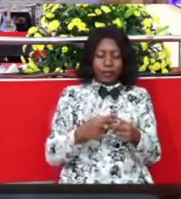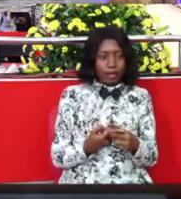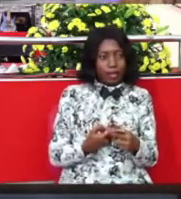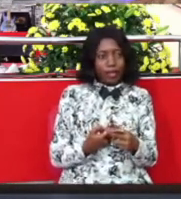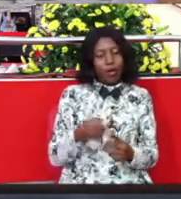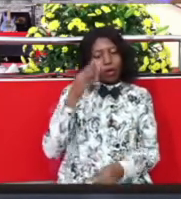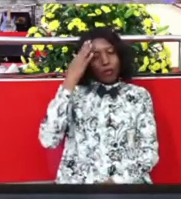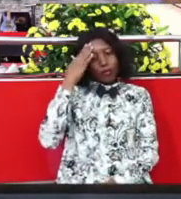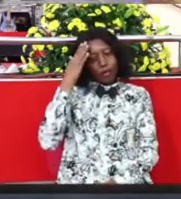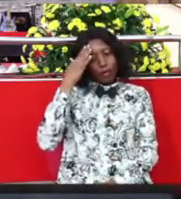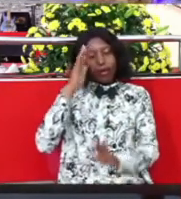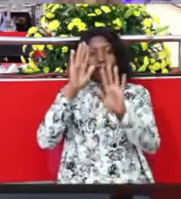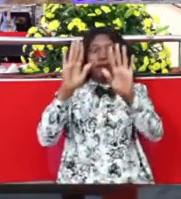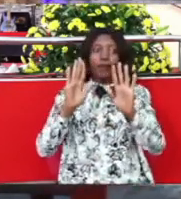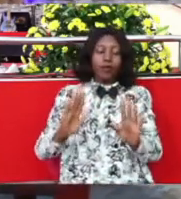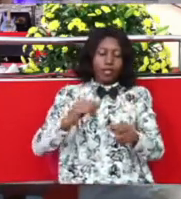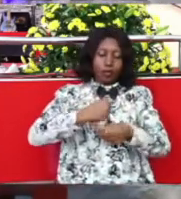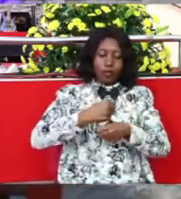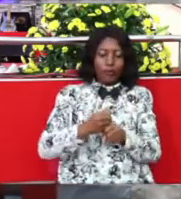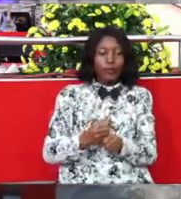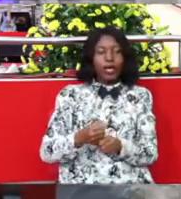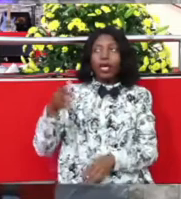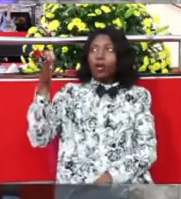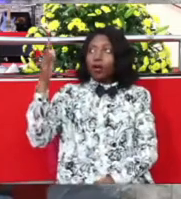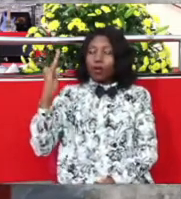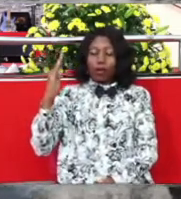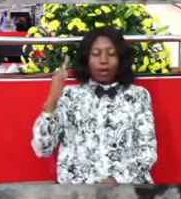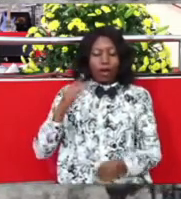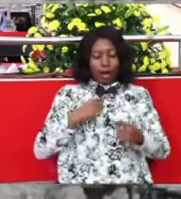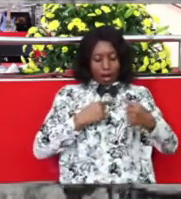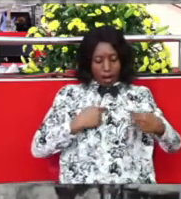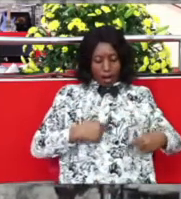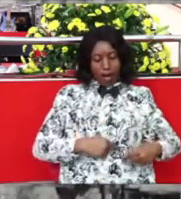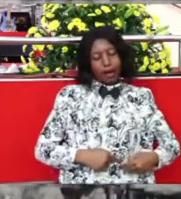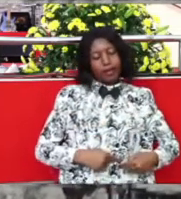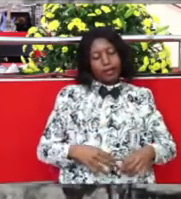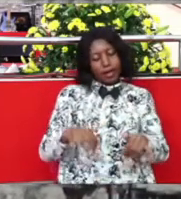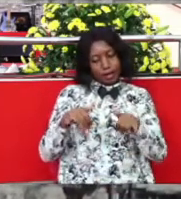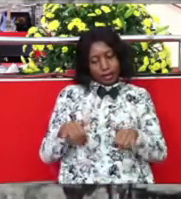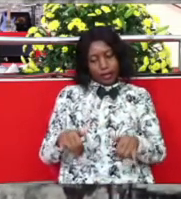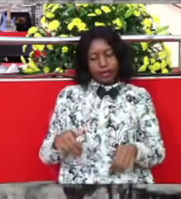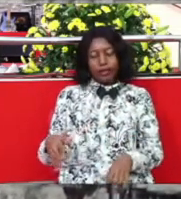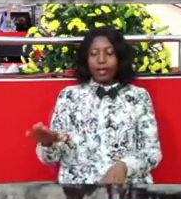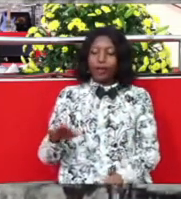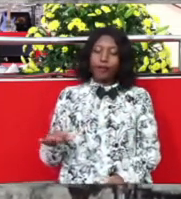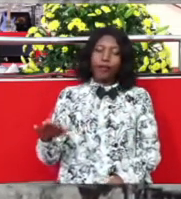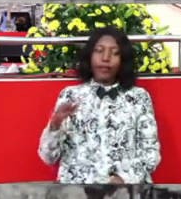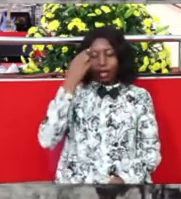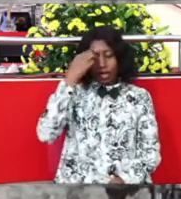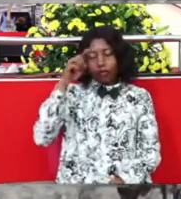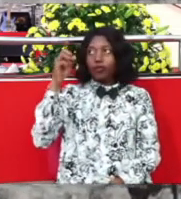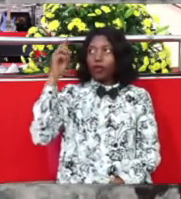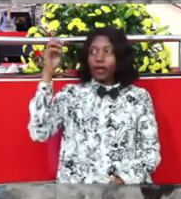of making God your heart, your dwelling place where God can live. Na inakuwa mwanzo wa uvumbuzi ya kufanya